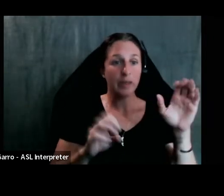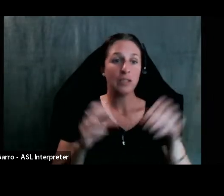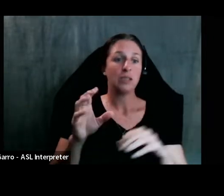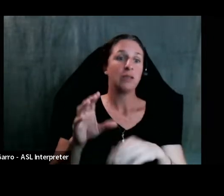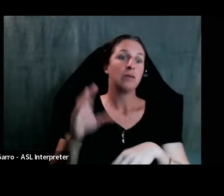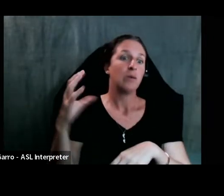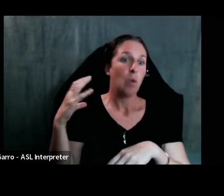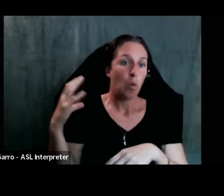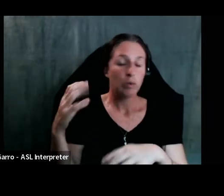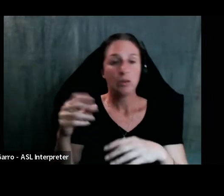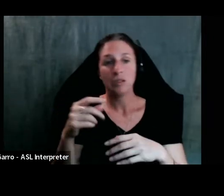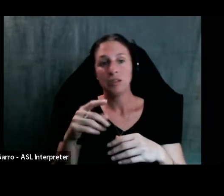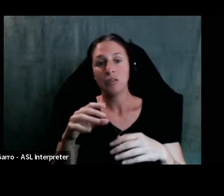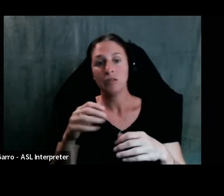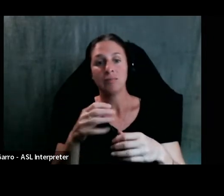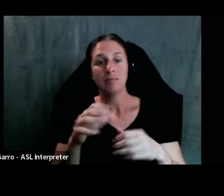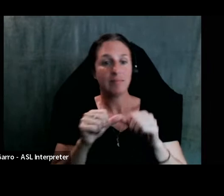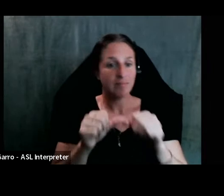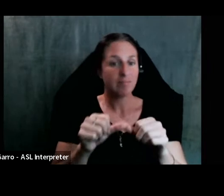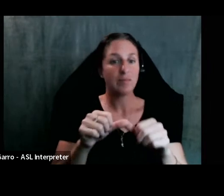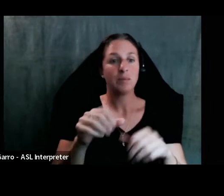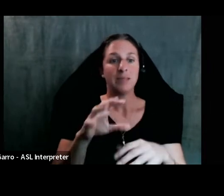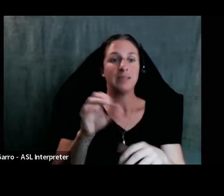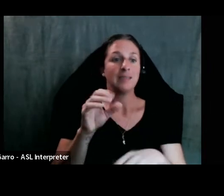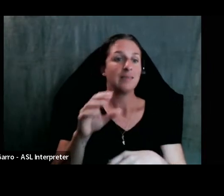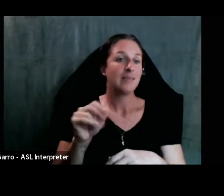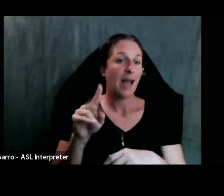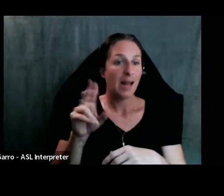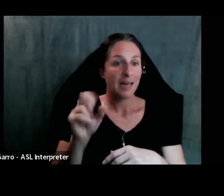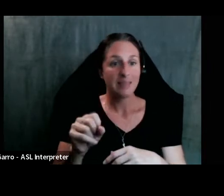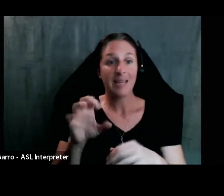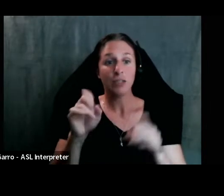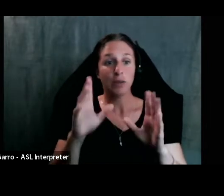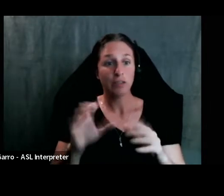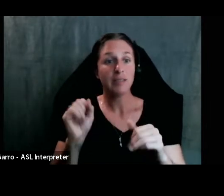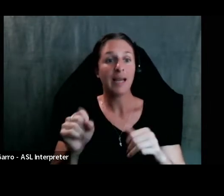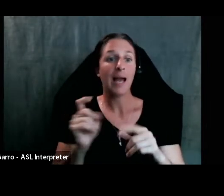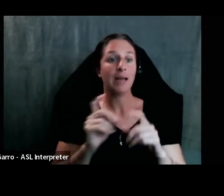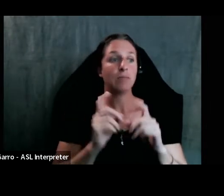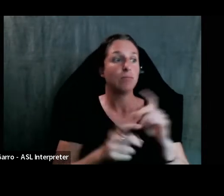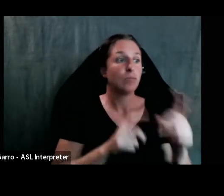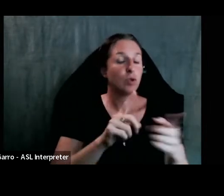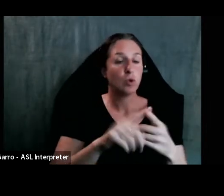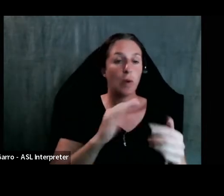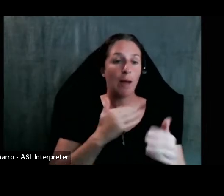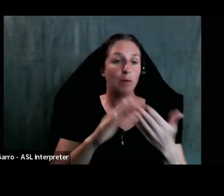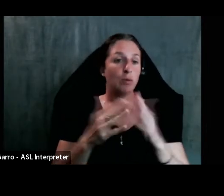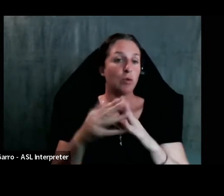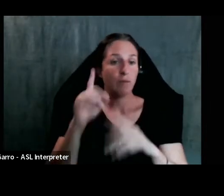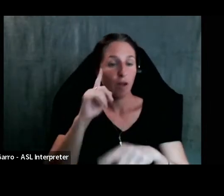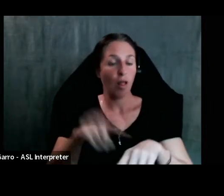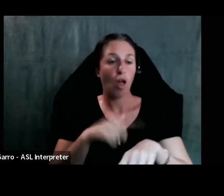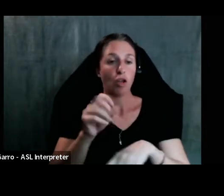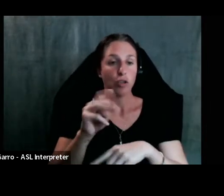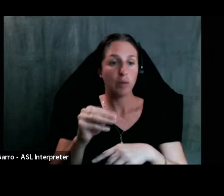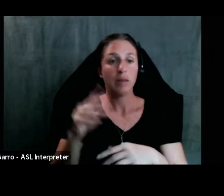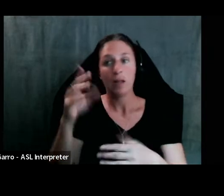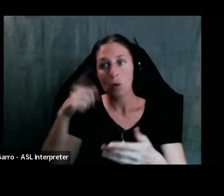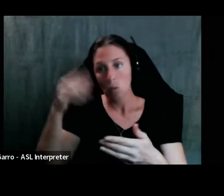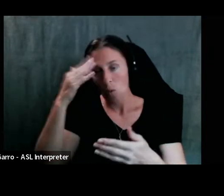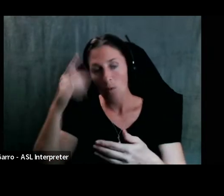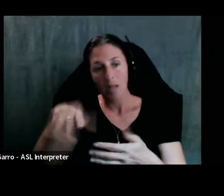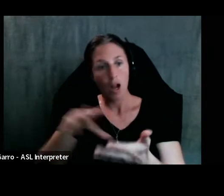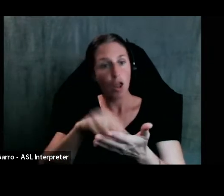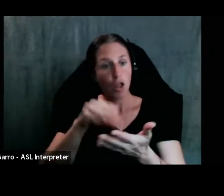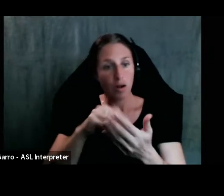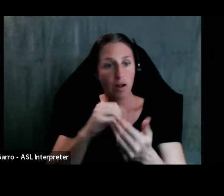And it means work security. It means that our educators can contribute to our community for the long term. It means that they know that their learning, love, and energy